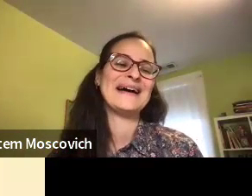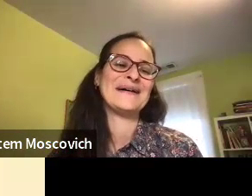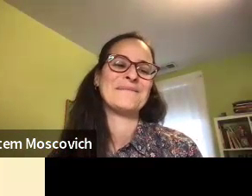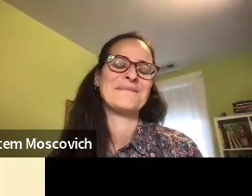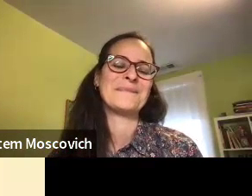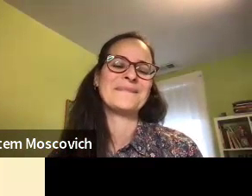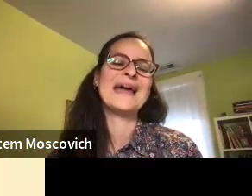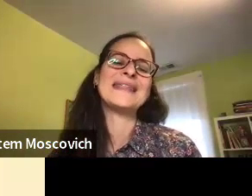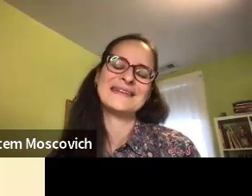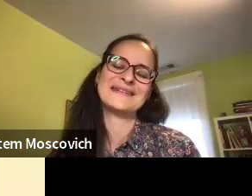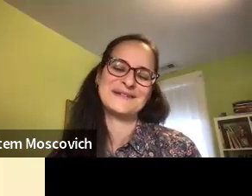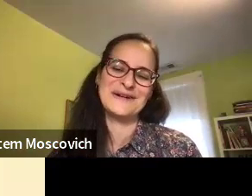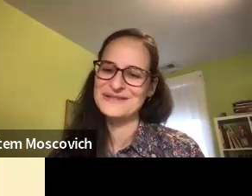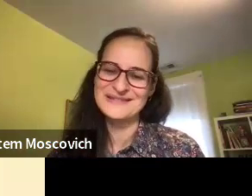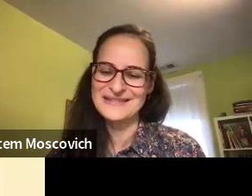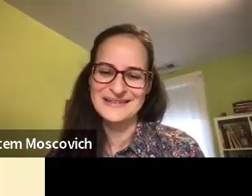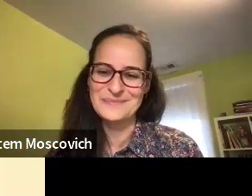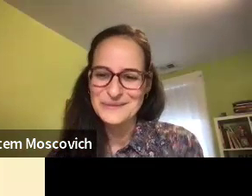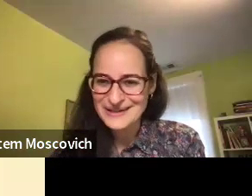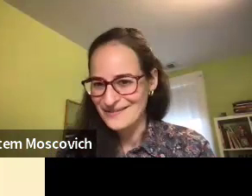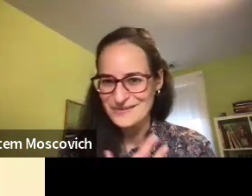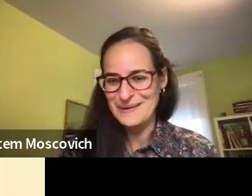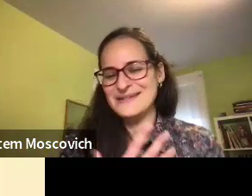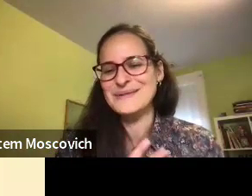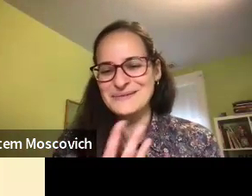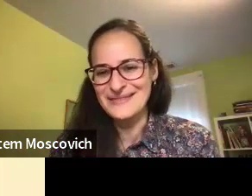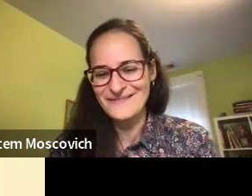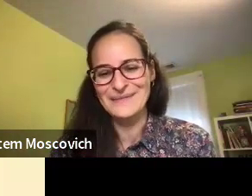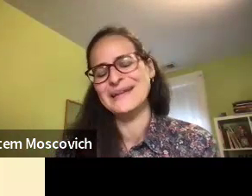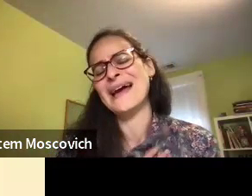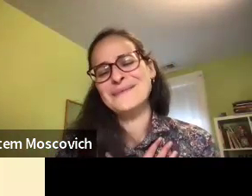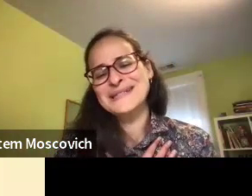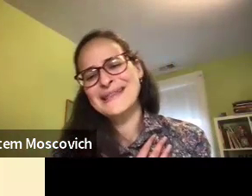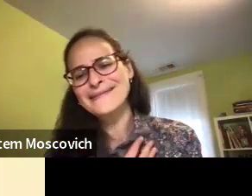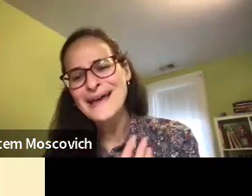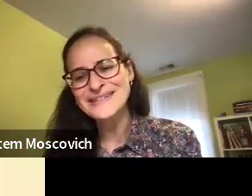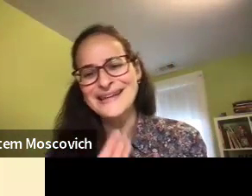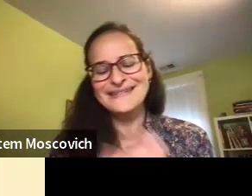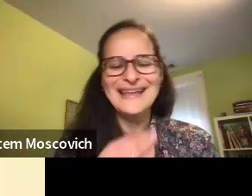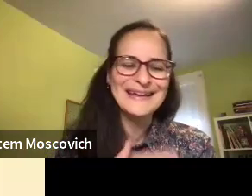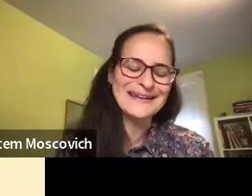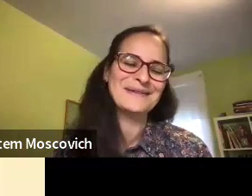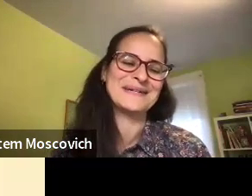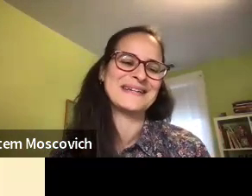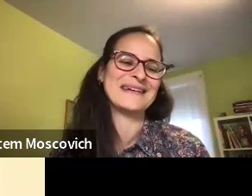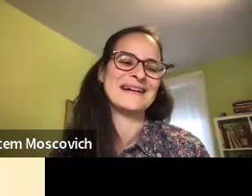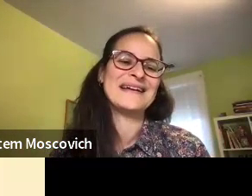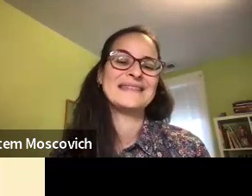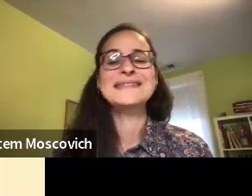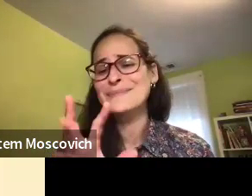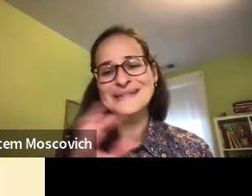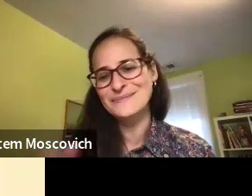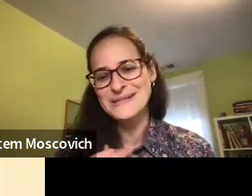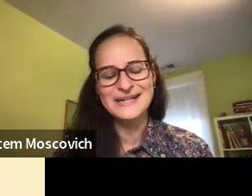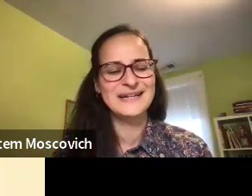it. And I think it just shows the beauty of the banter between the family and how much they like love each other and they like can rip each other.